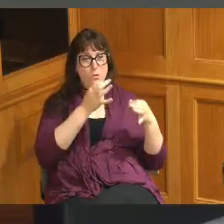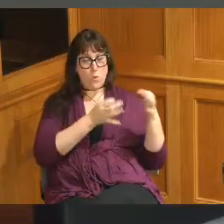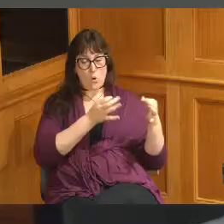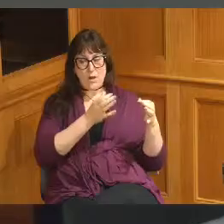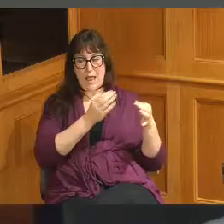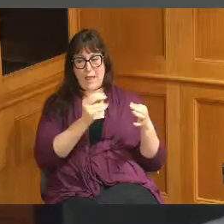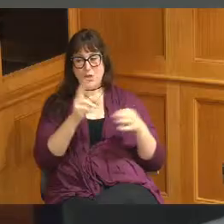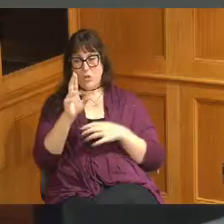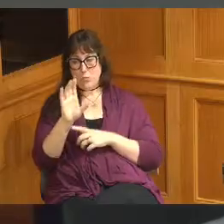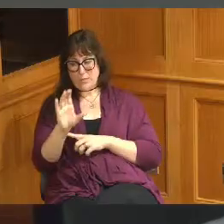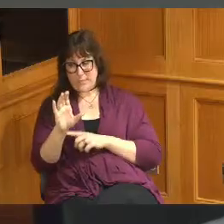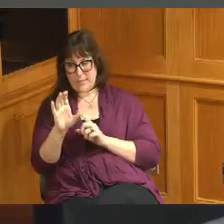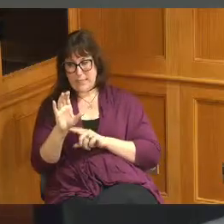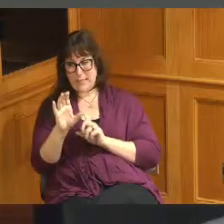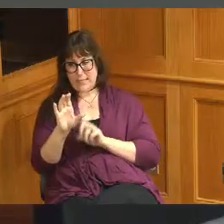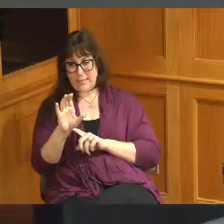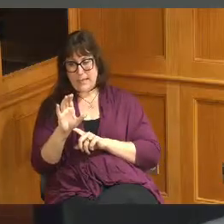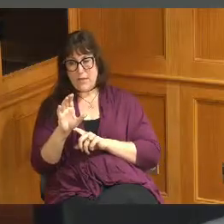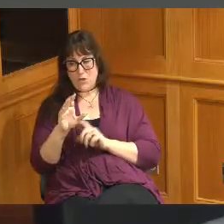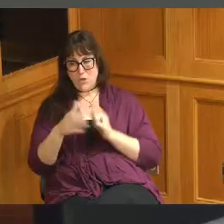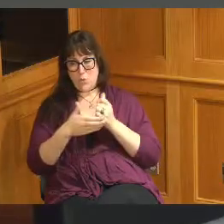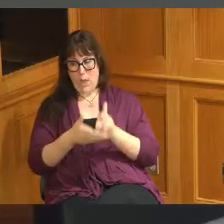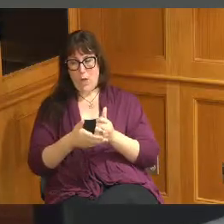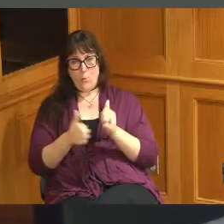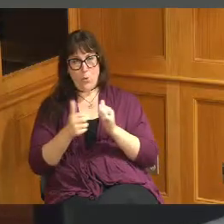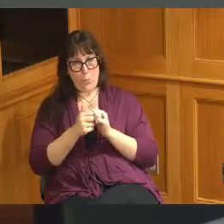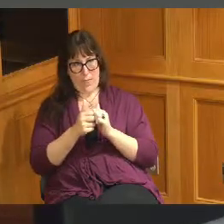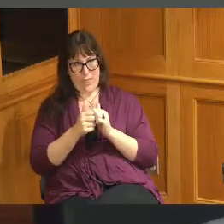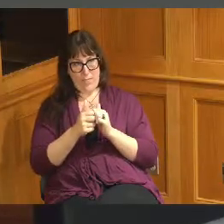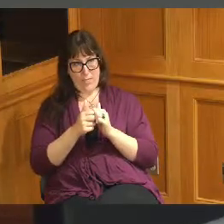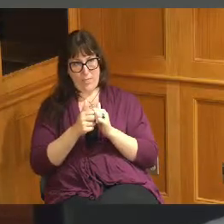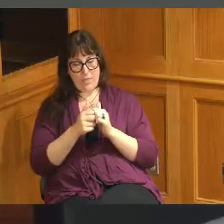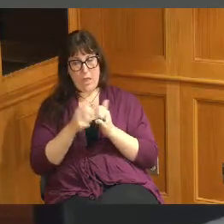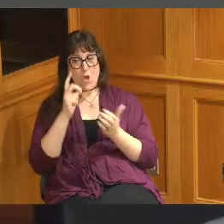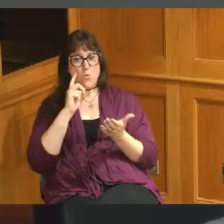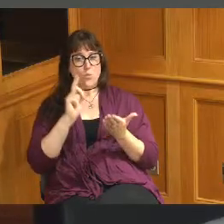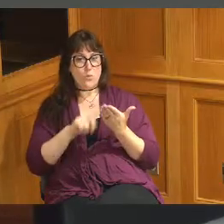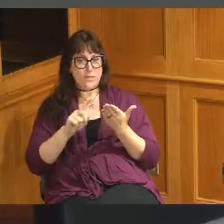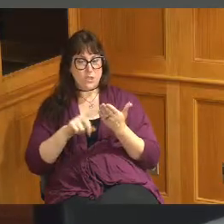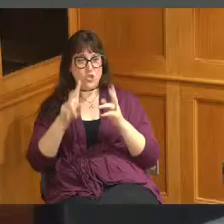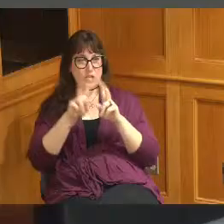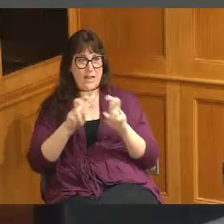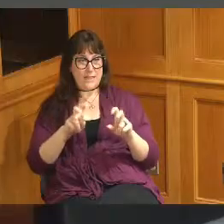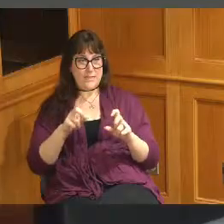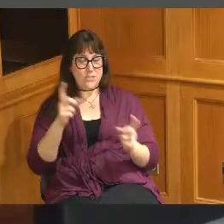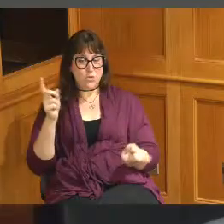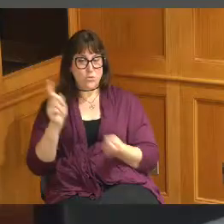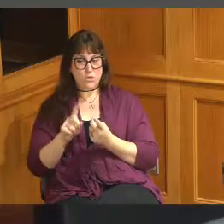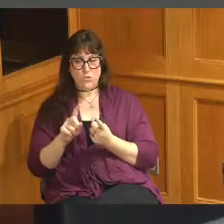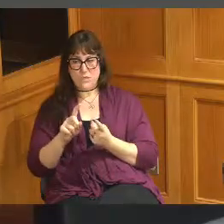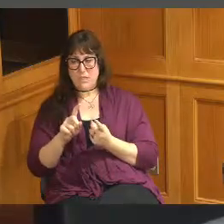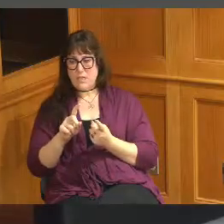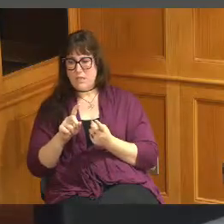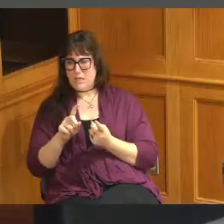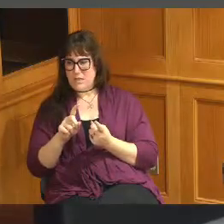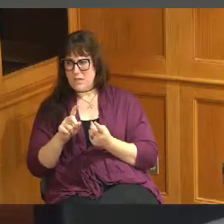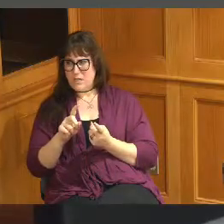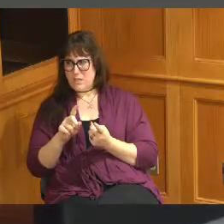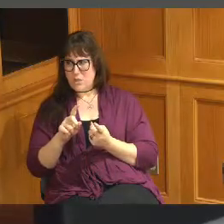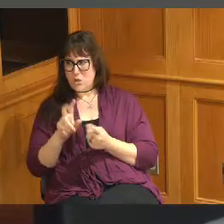Cincinnati to help with a research and analysis on reducing recidivism at